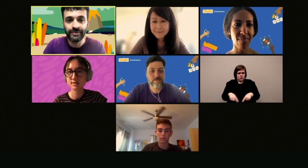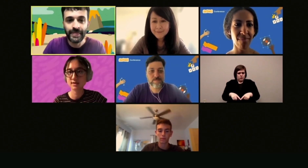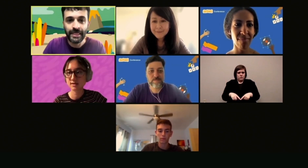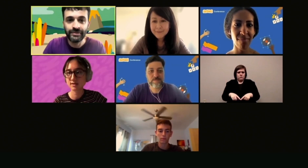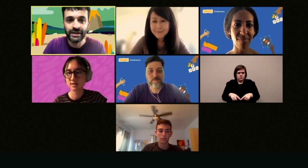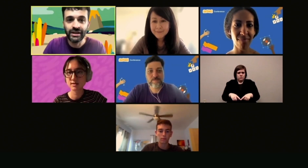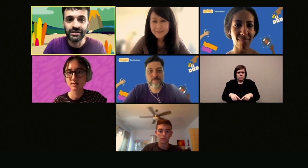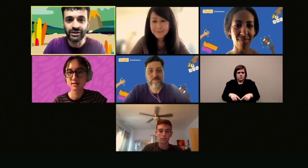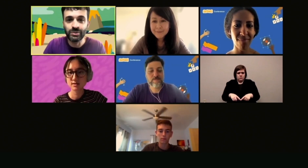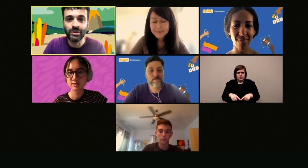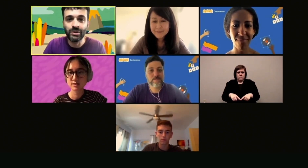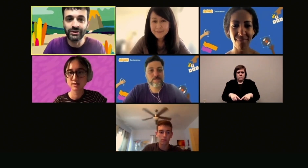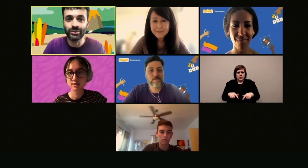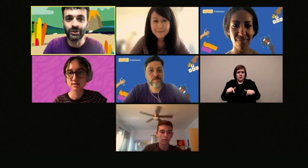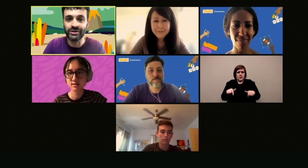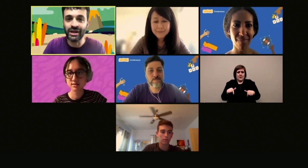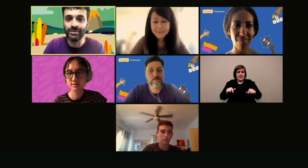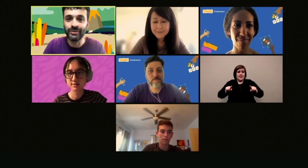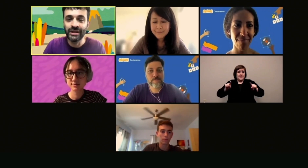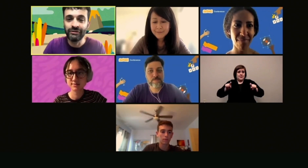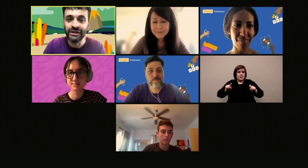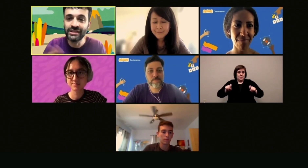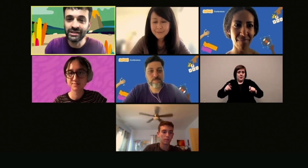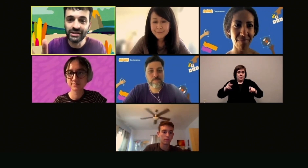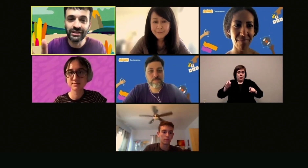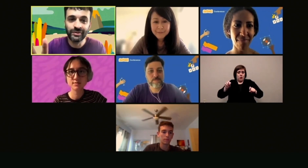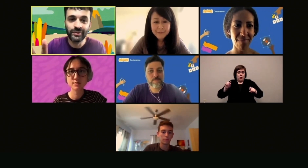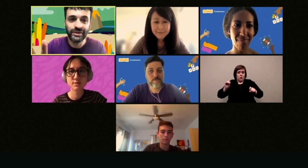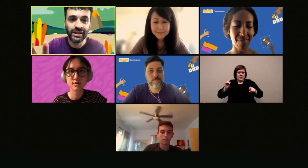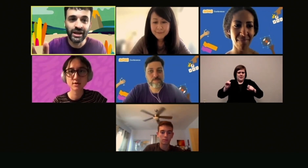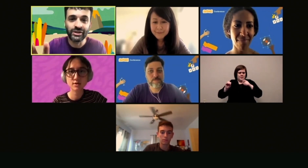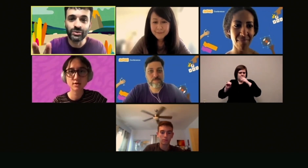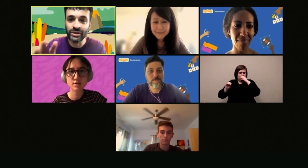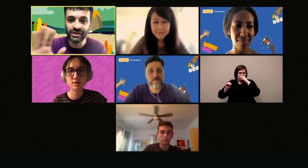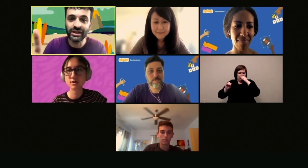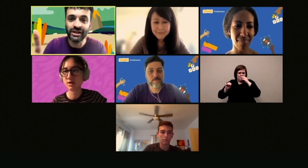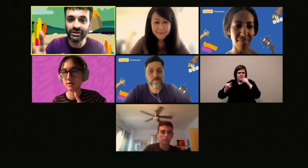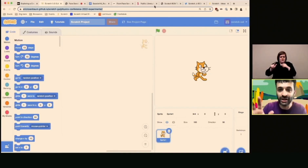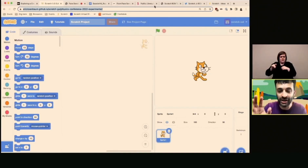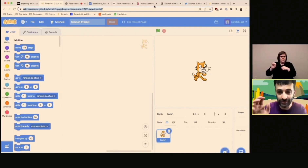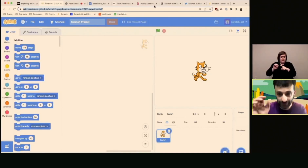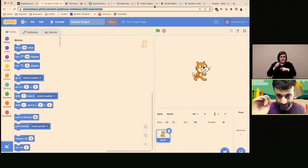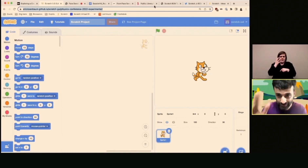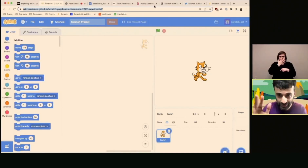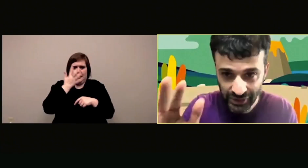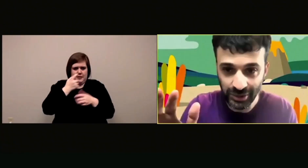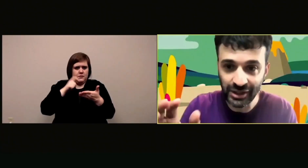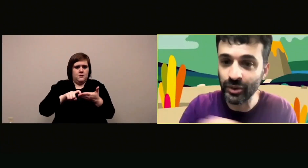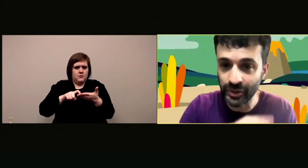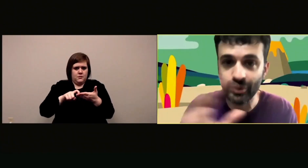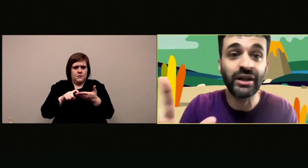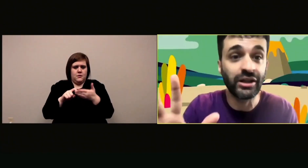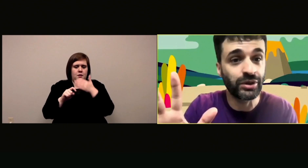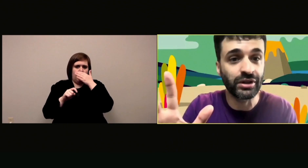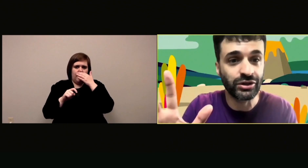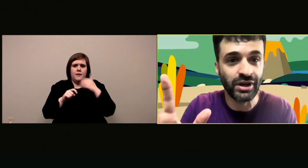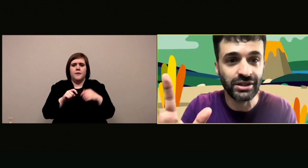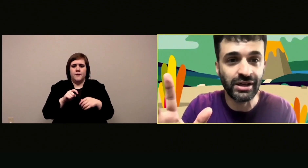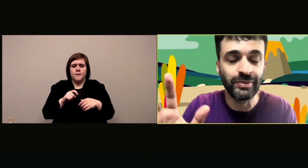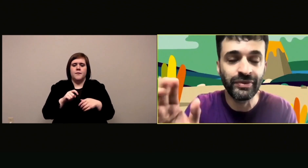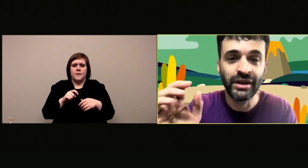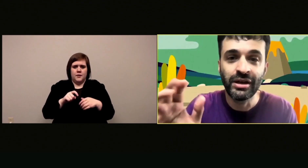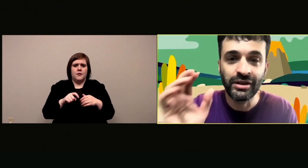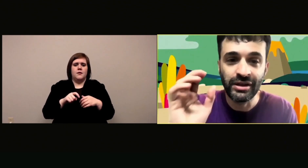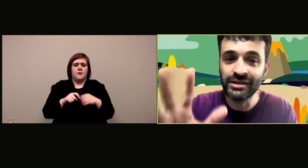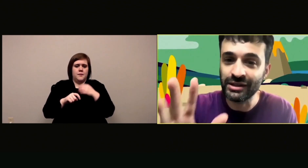this is an experimental prototype. Face sensing has reached the level of stability where we were ready to put it on Scratch